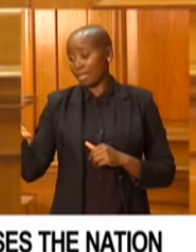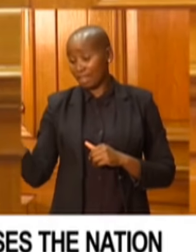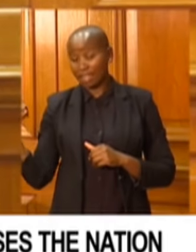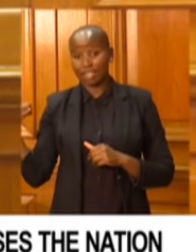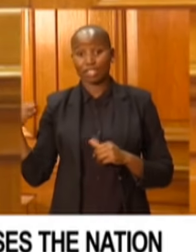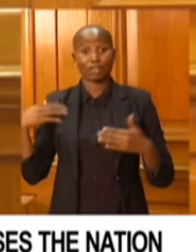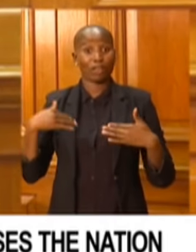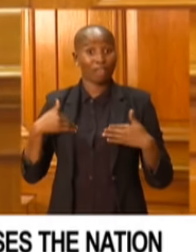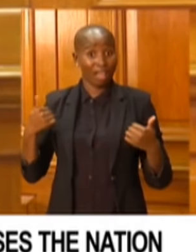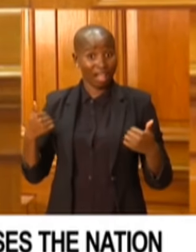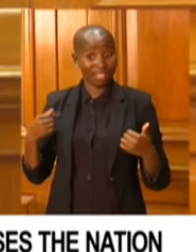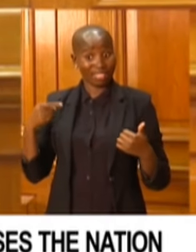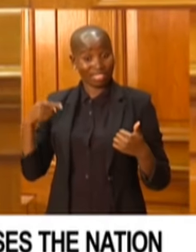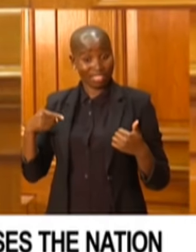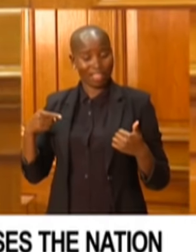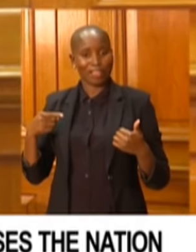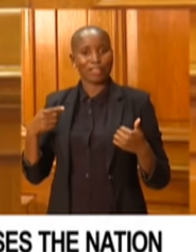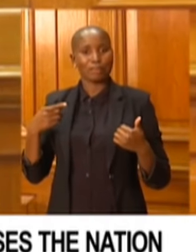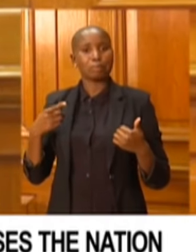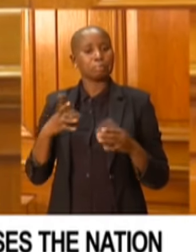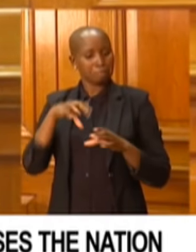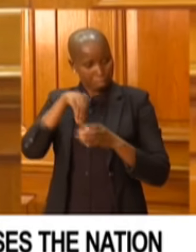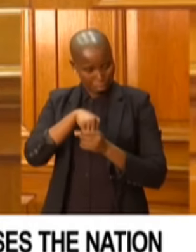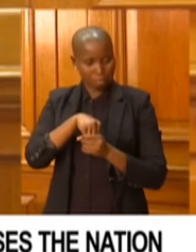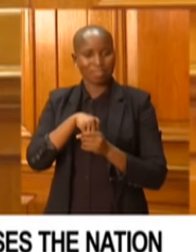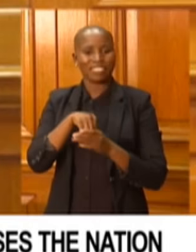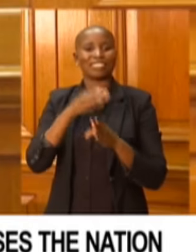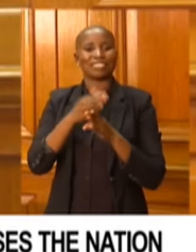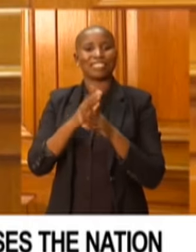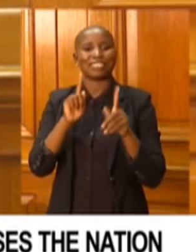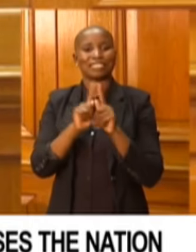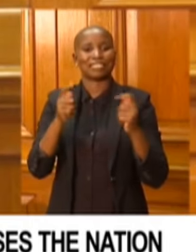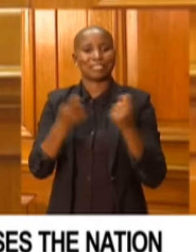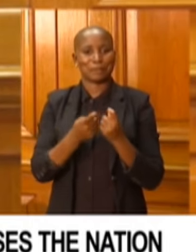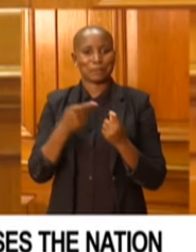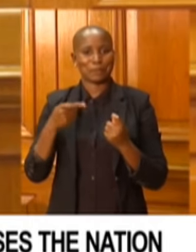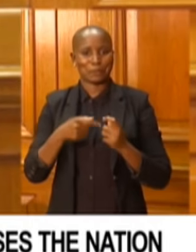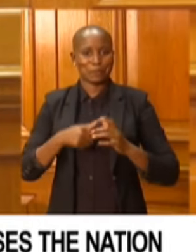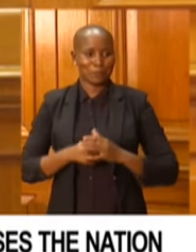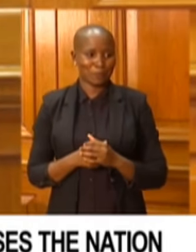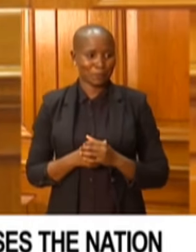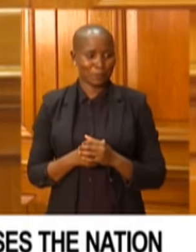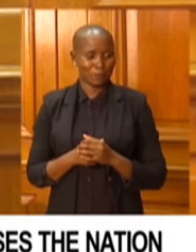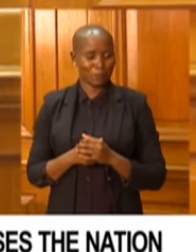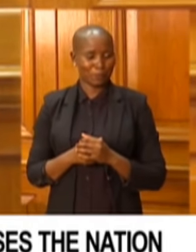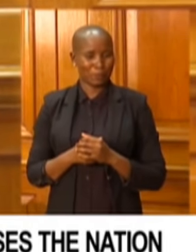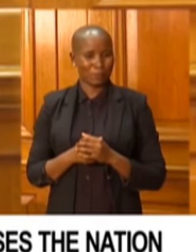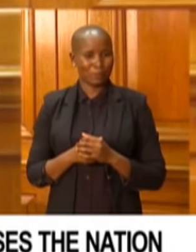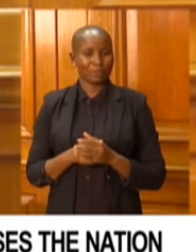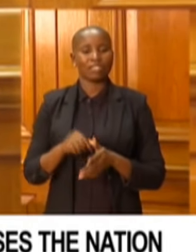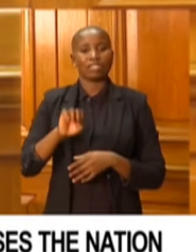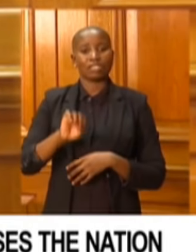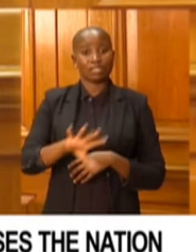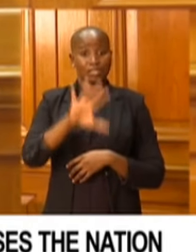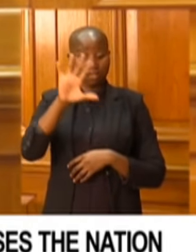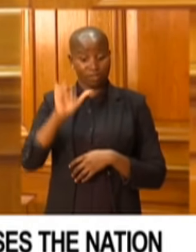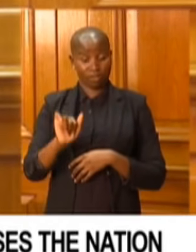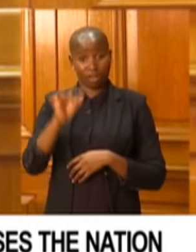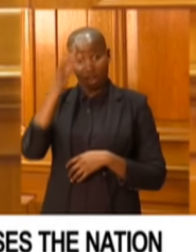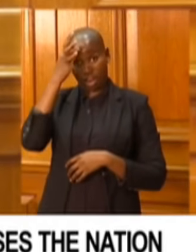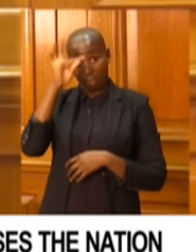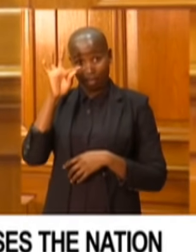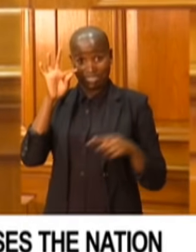Zwelini Mkhize, serves on this task team that we established. The South African government has also been